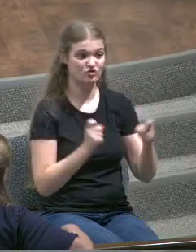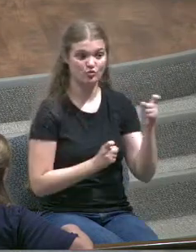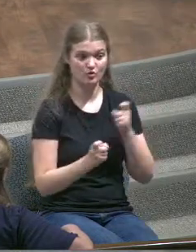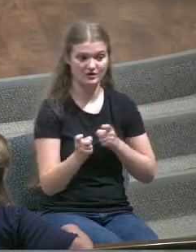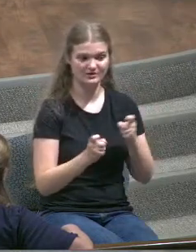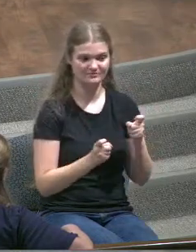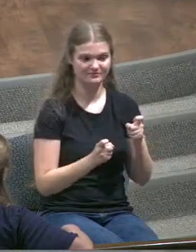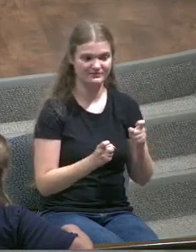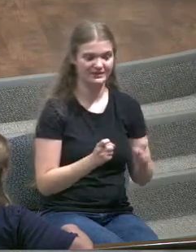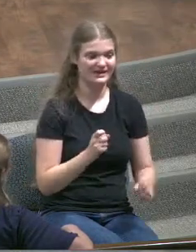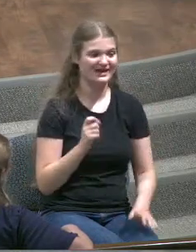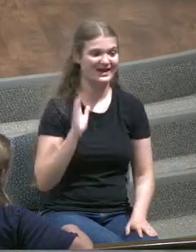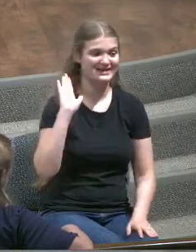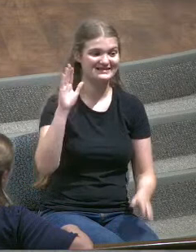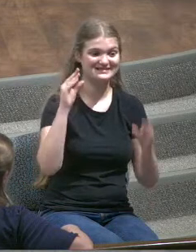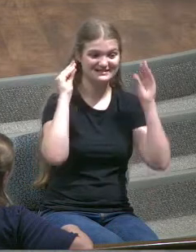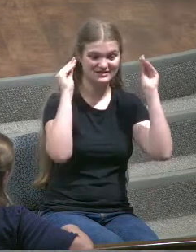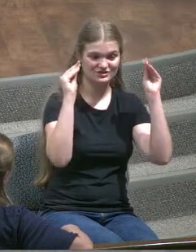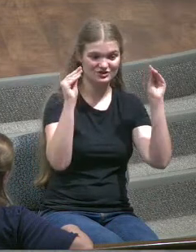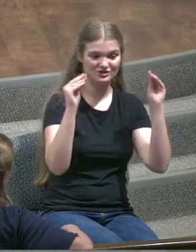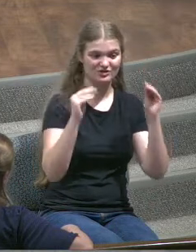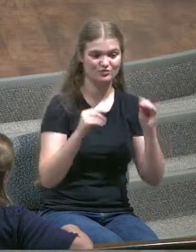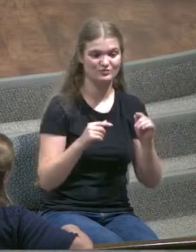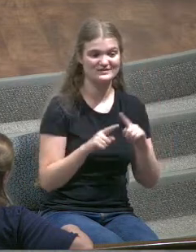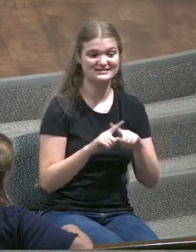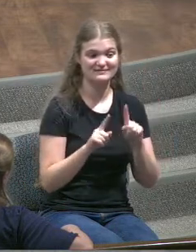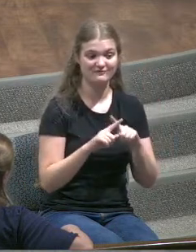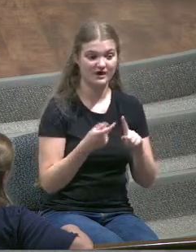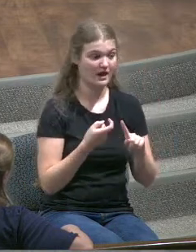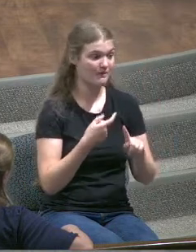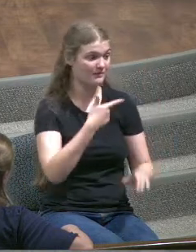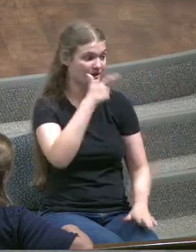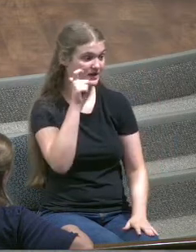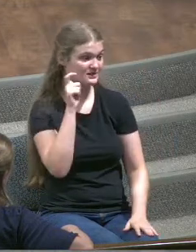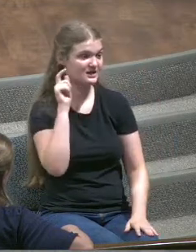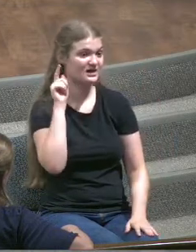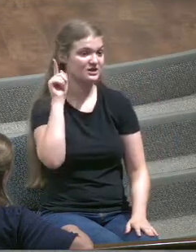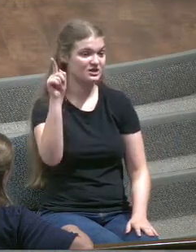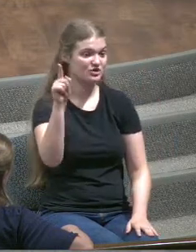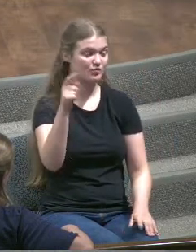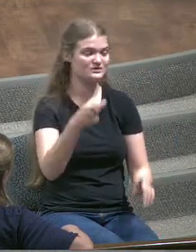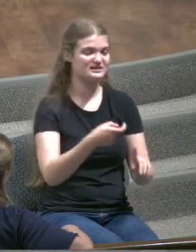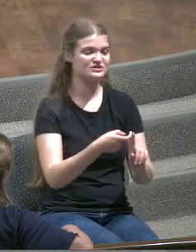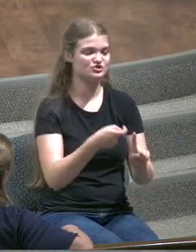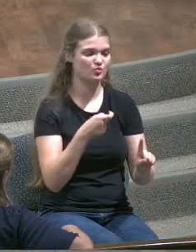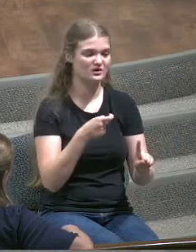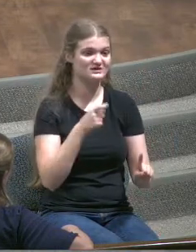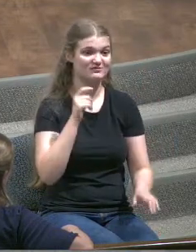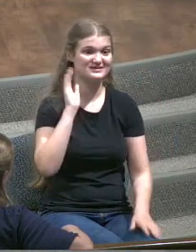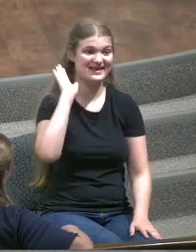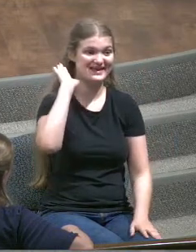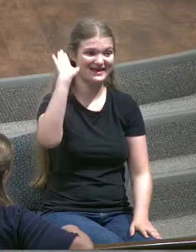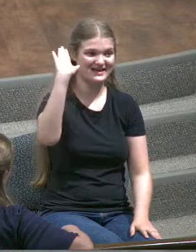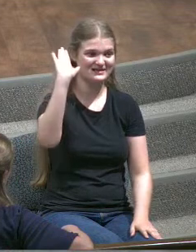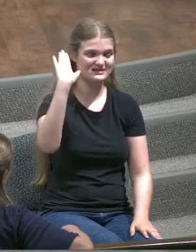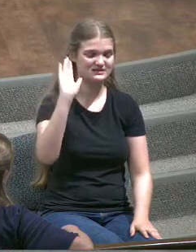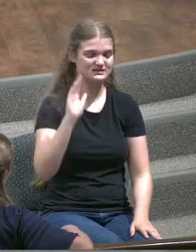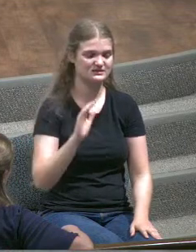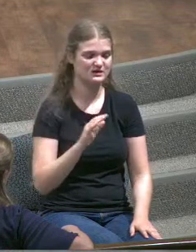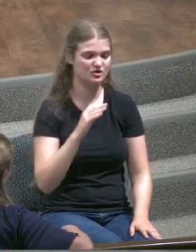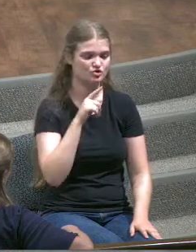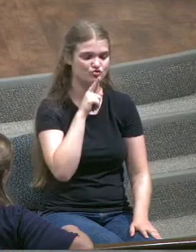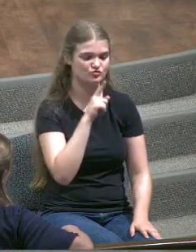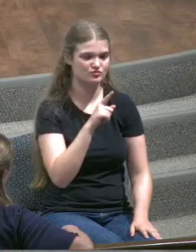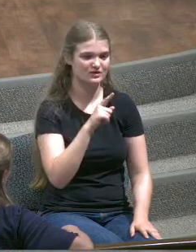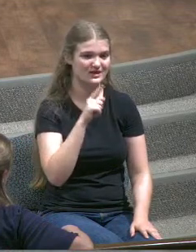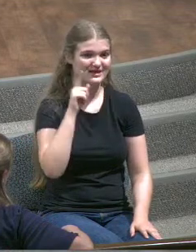it was different, because he was the source of what he was teaching. It was his message. He was